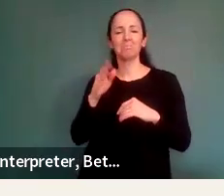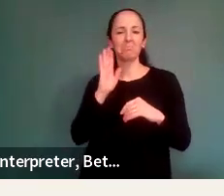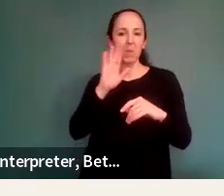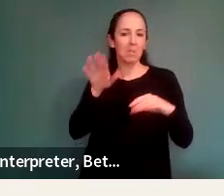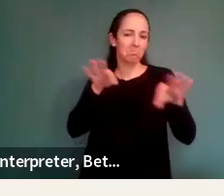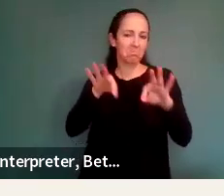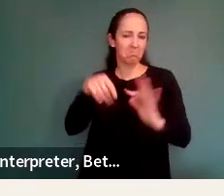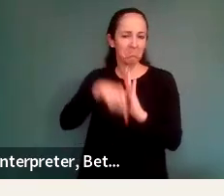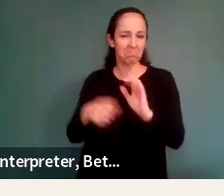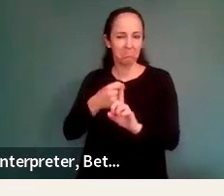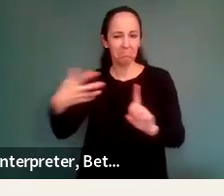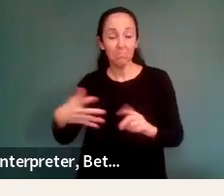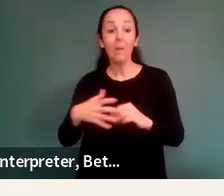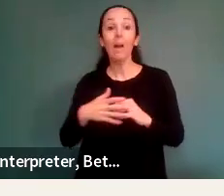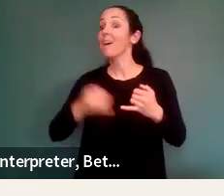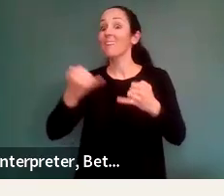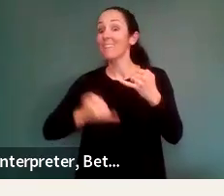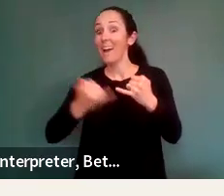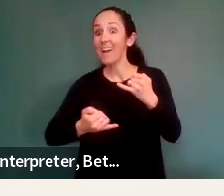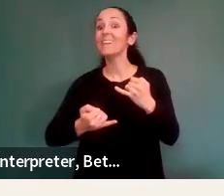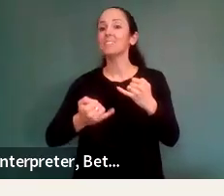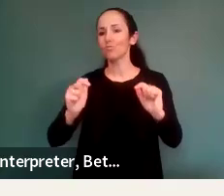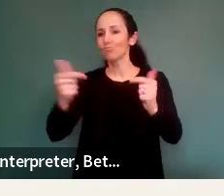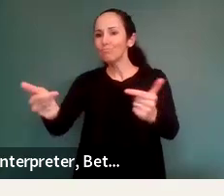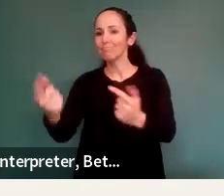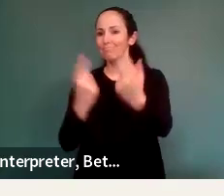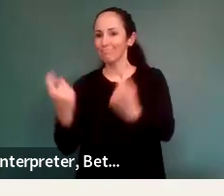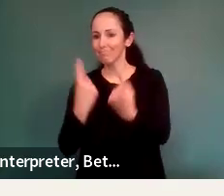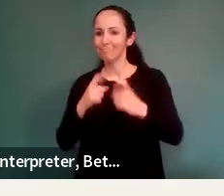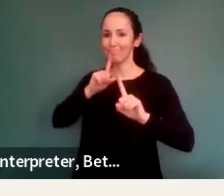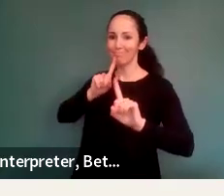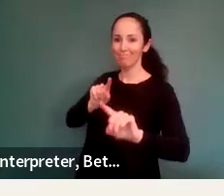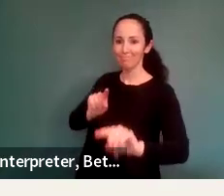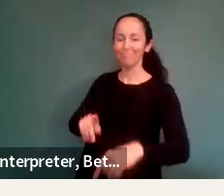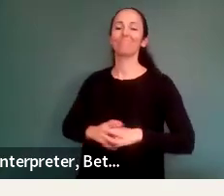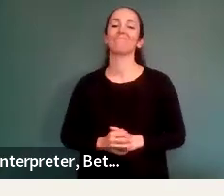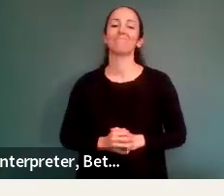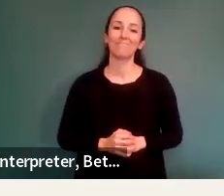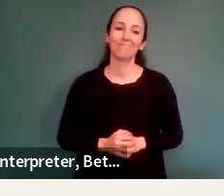and answer them for you lovely attendees.